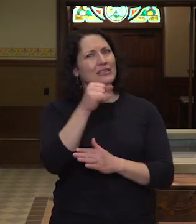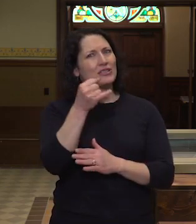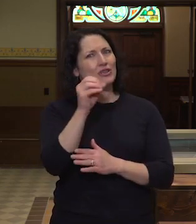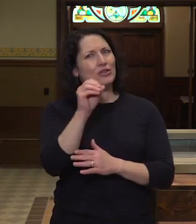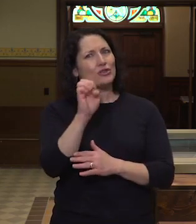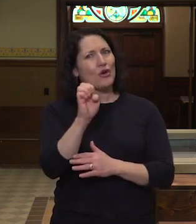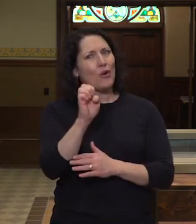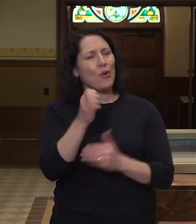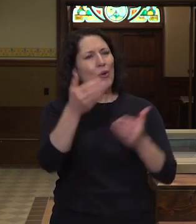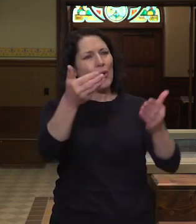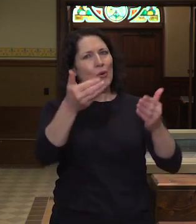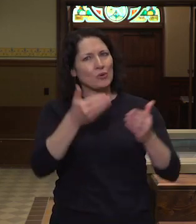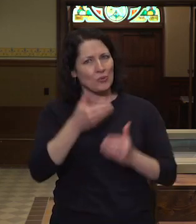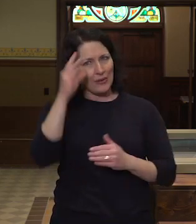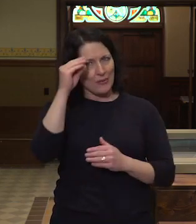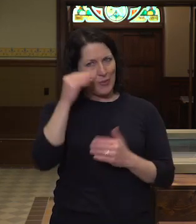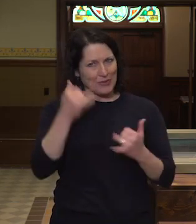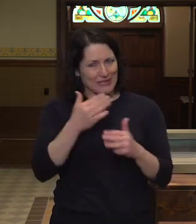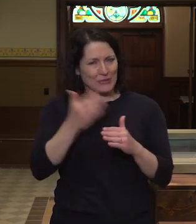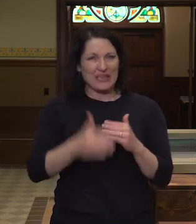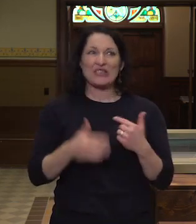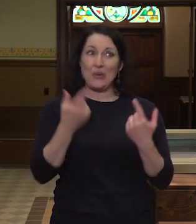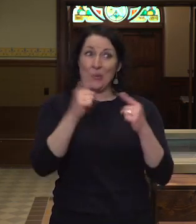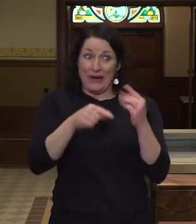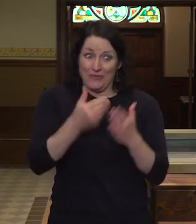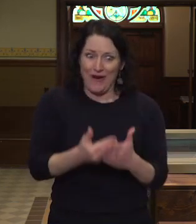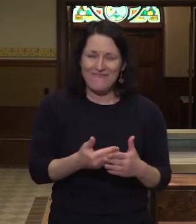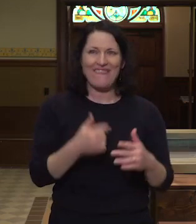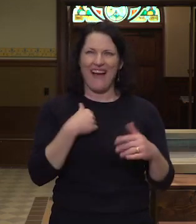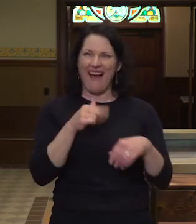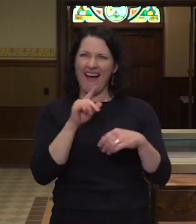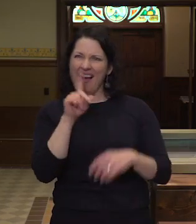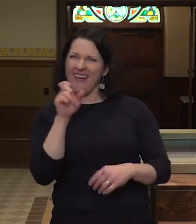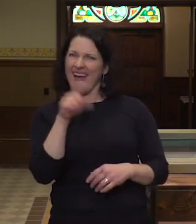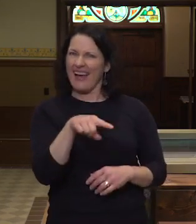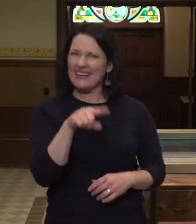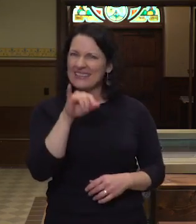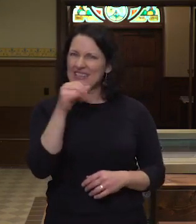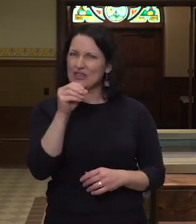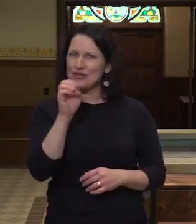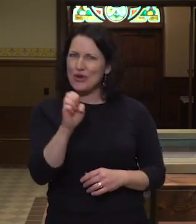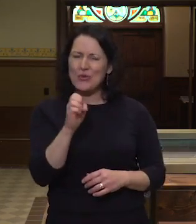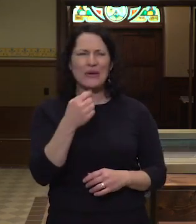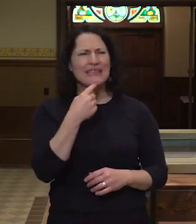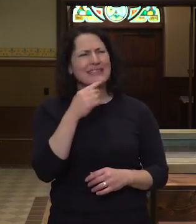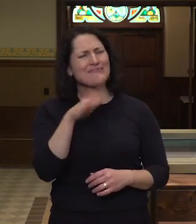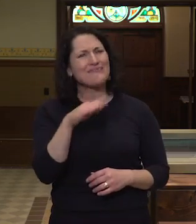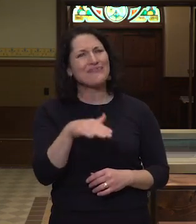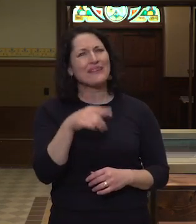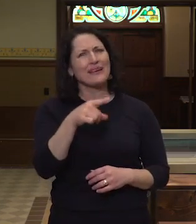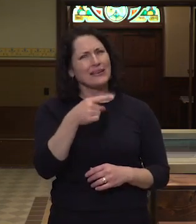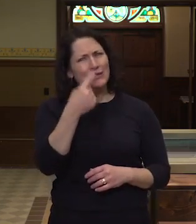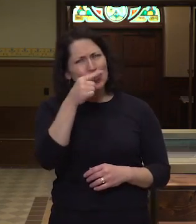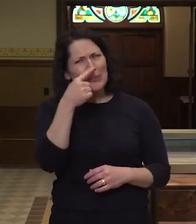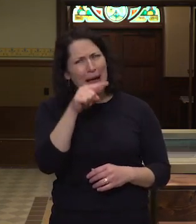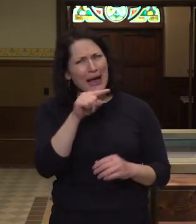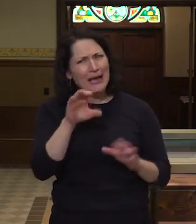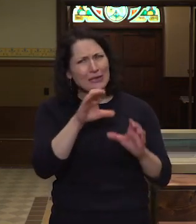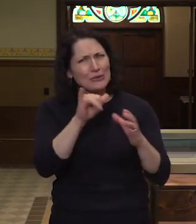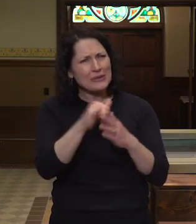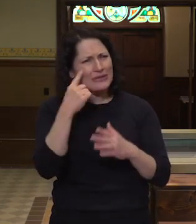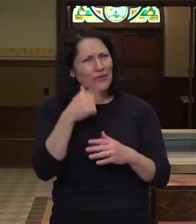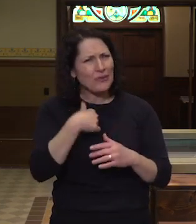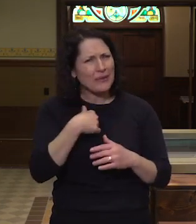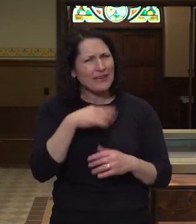So I put him on the spot. When he came here to church, I asked him if he would do this. And